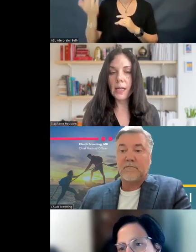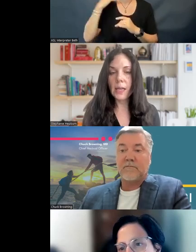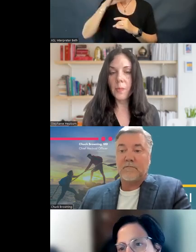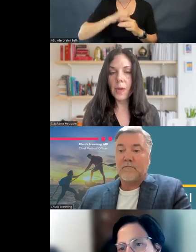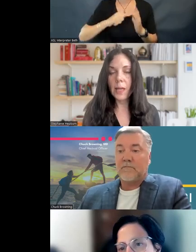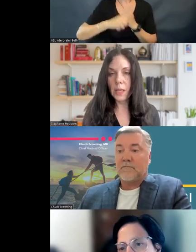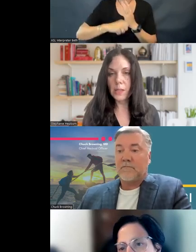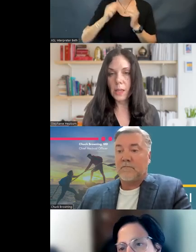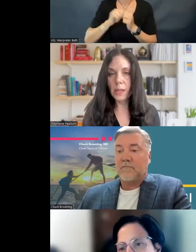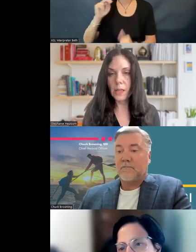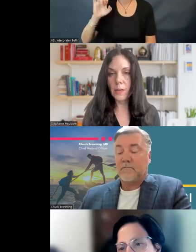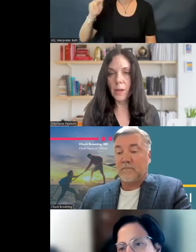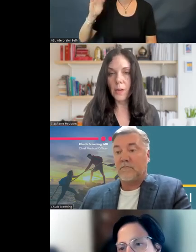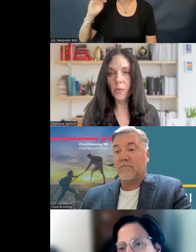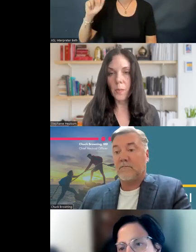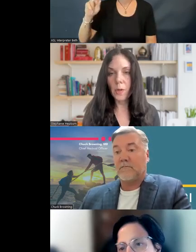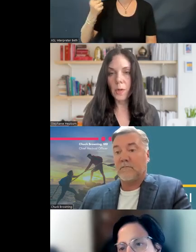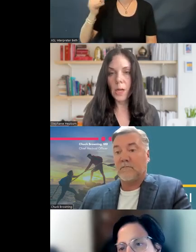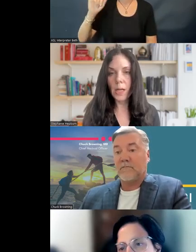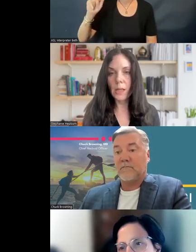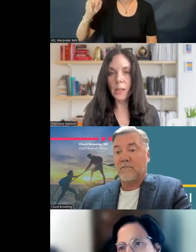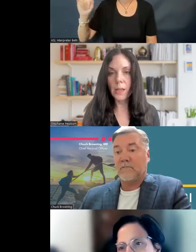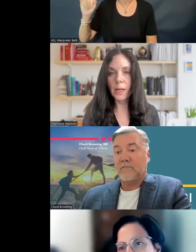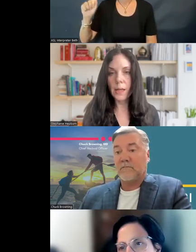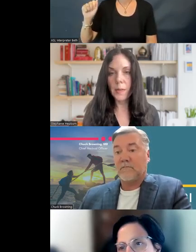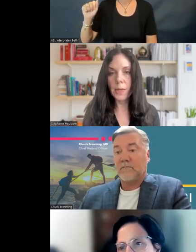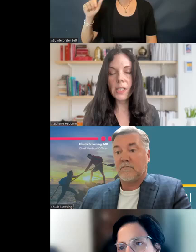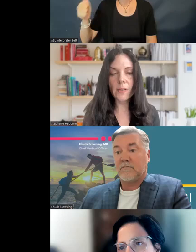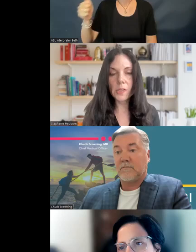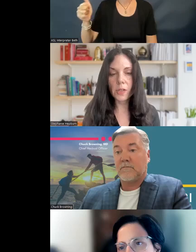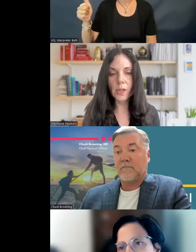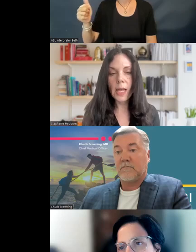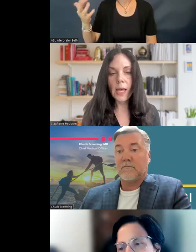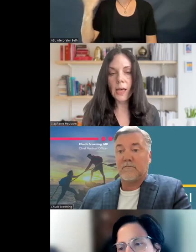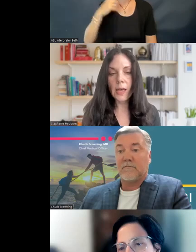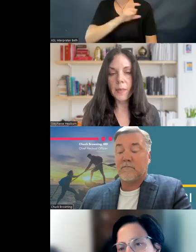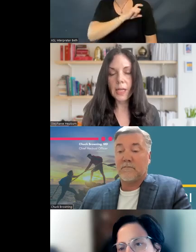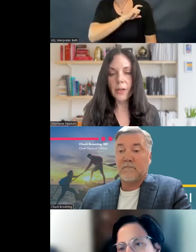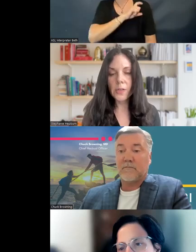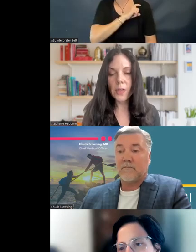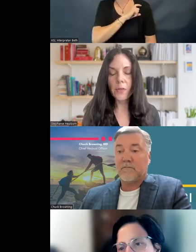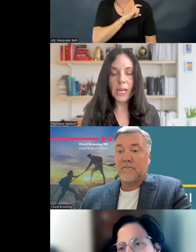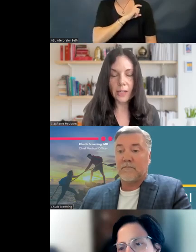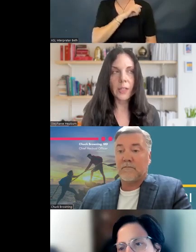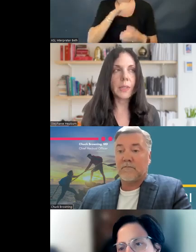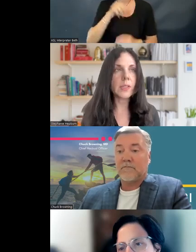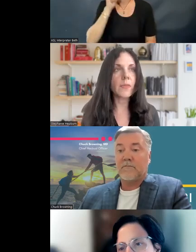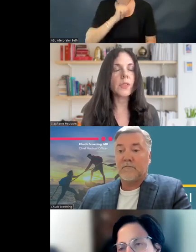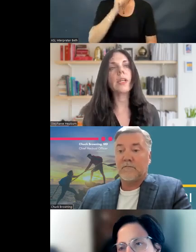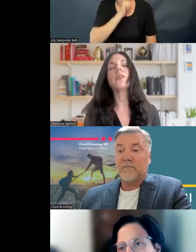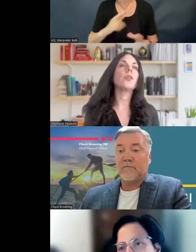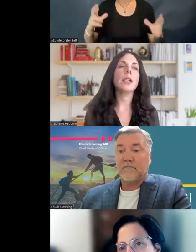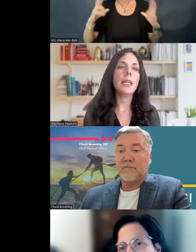said he's a former police officer in Arizona, retired